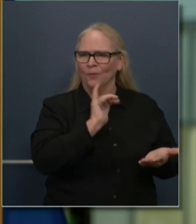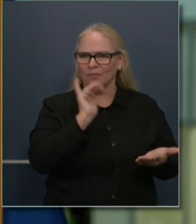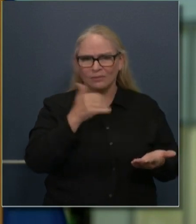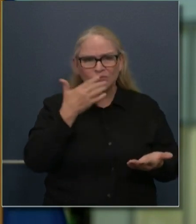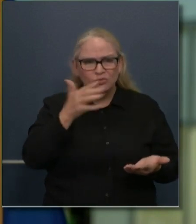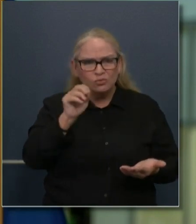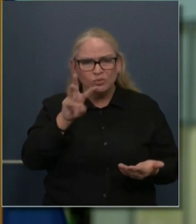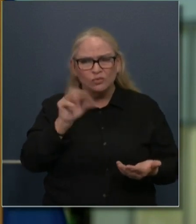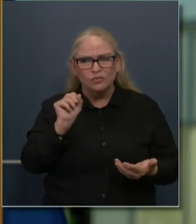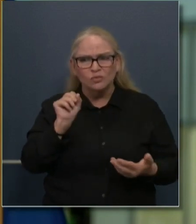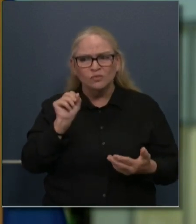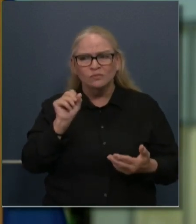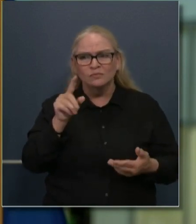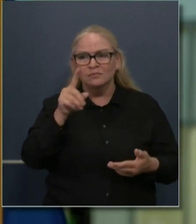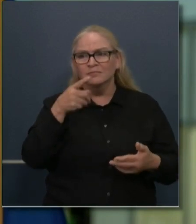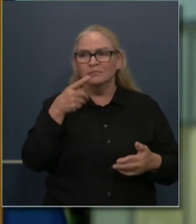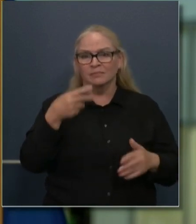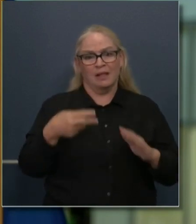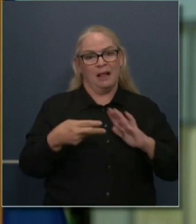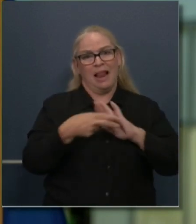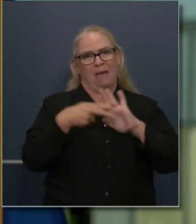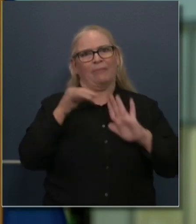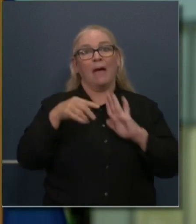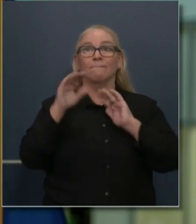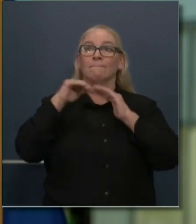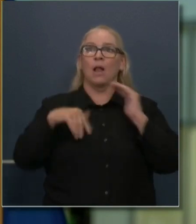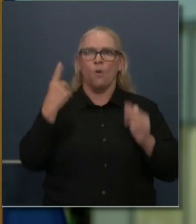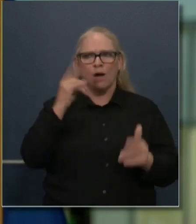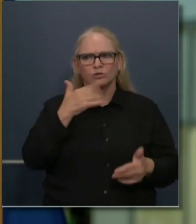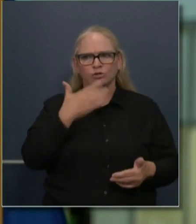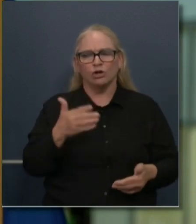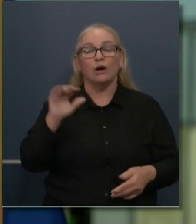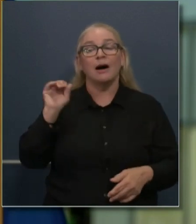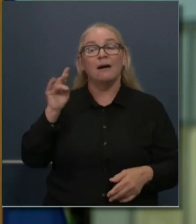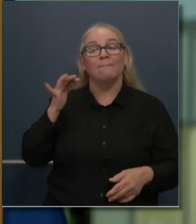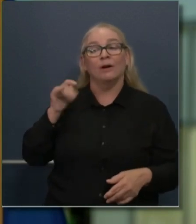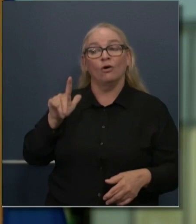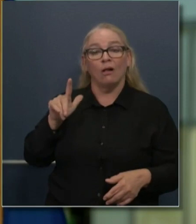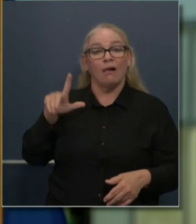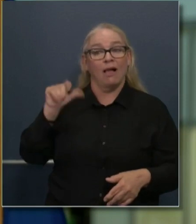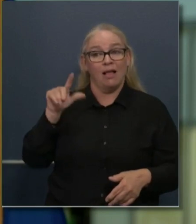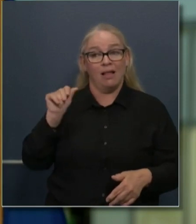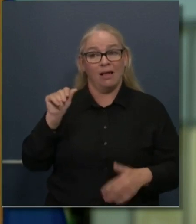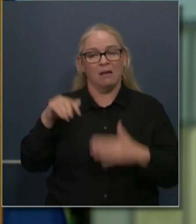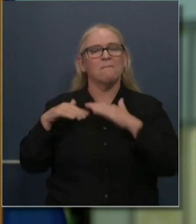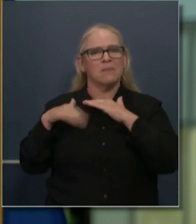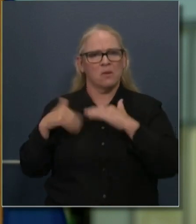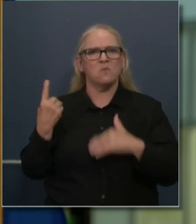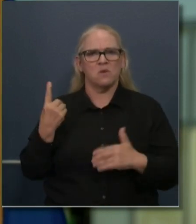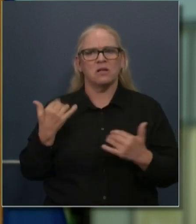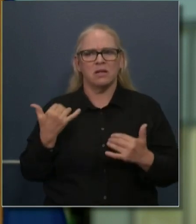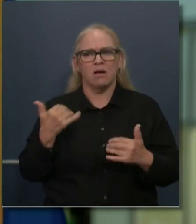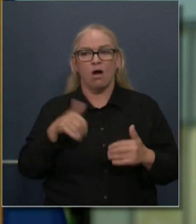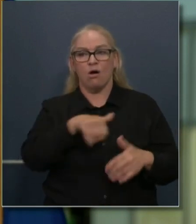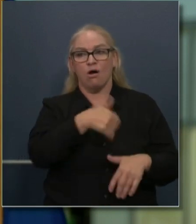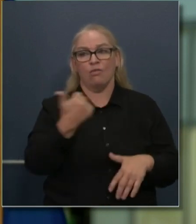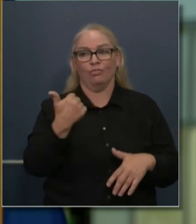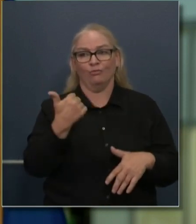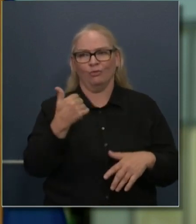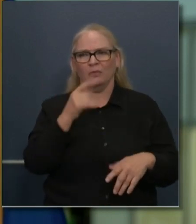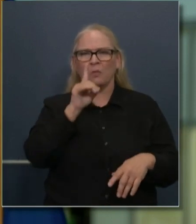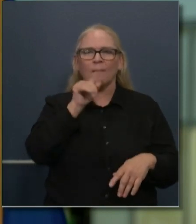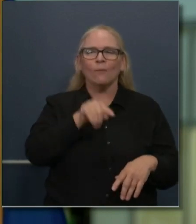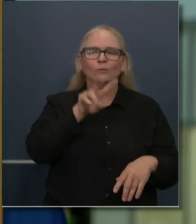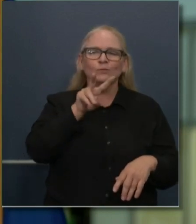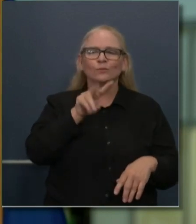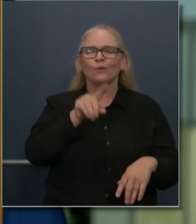1. Imperial County, LA, some others are below 1. Others are hovering around 1.1, 1.2,